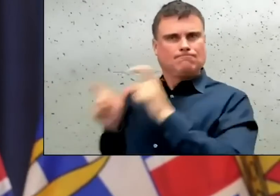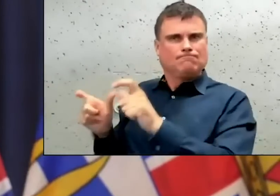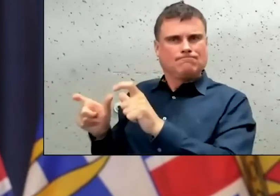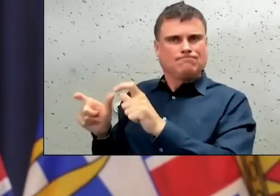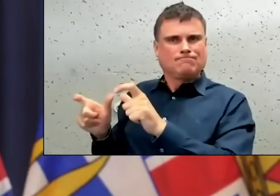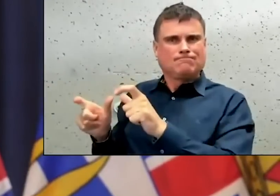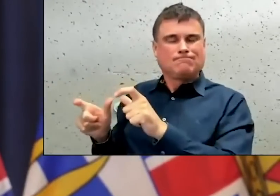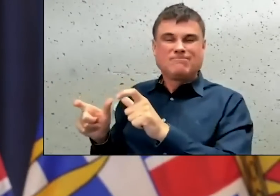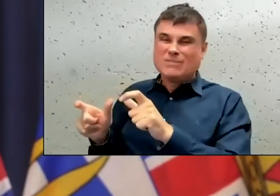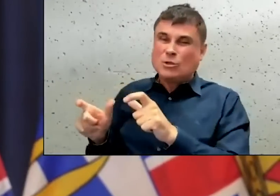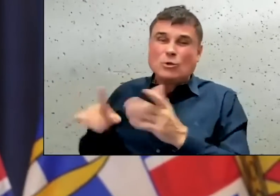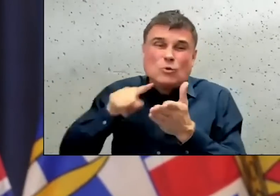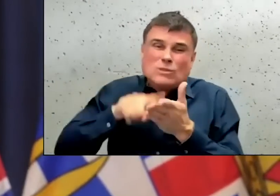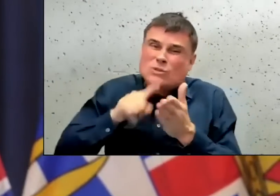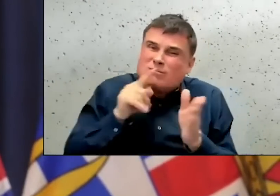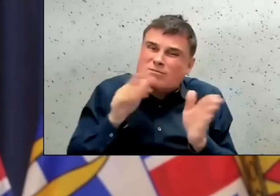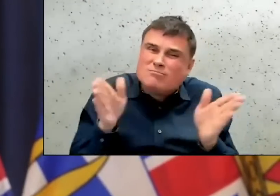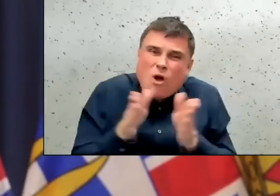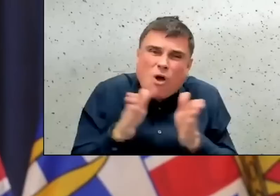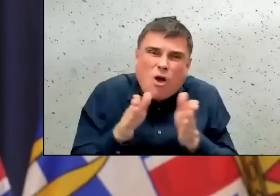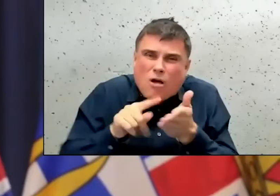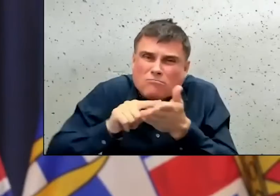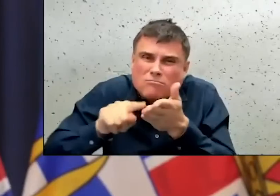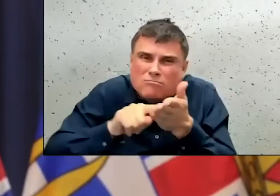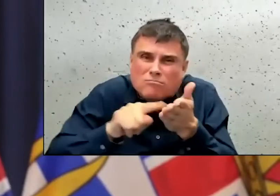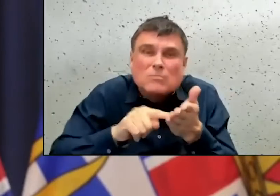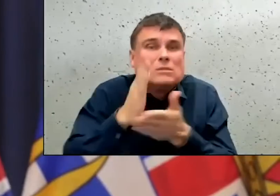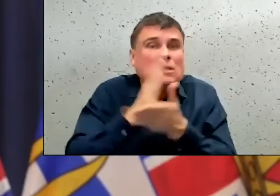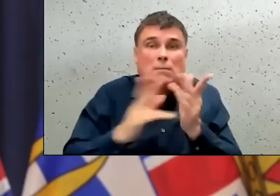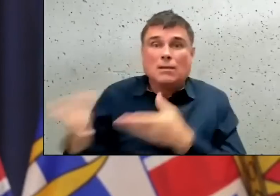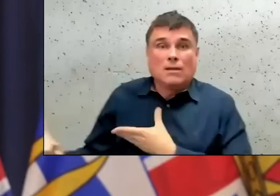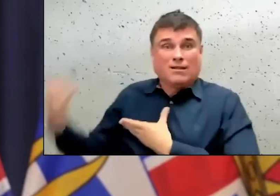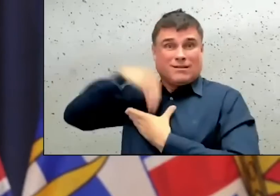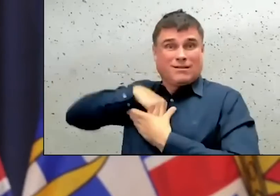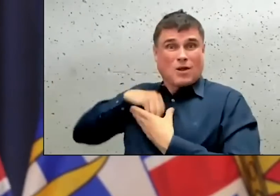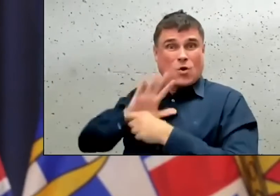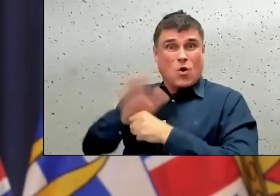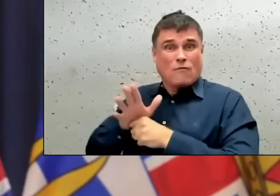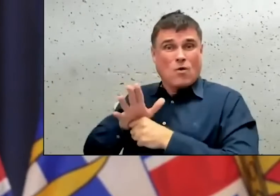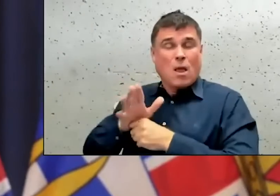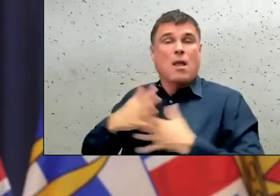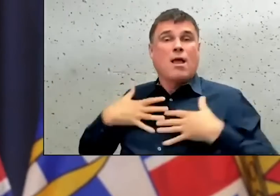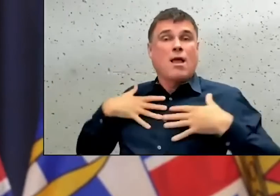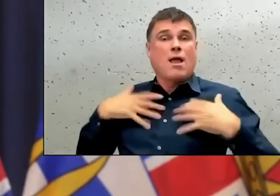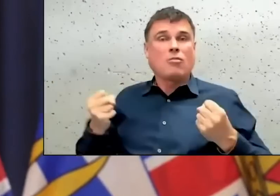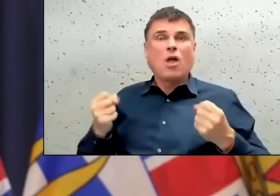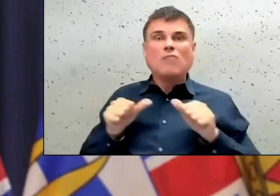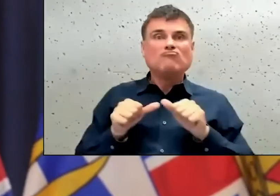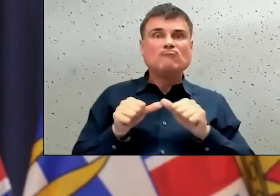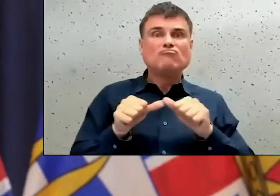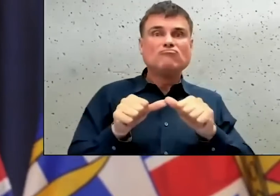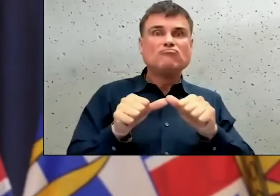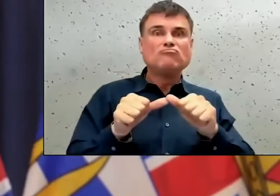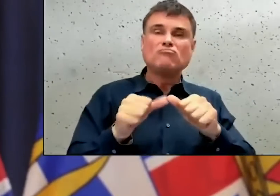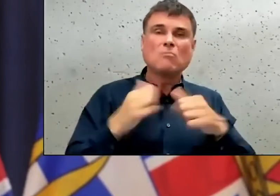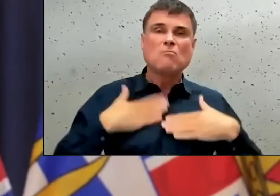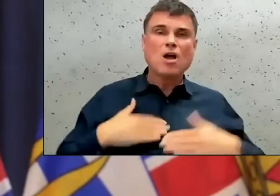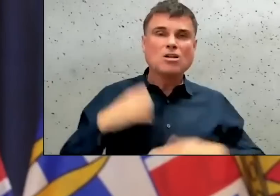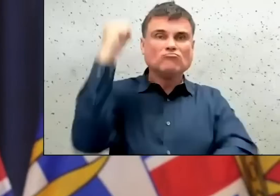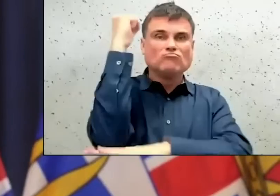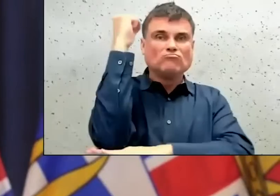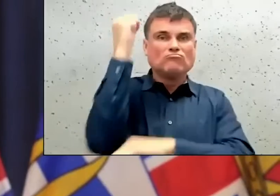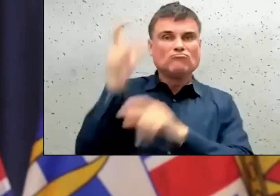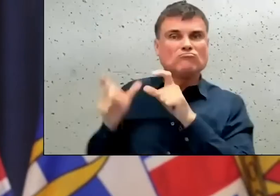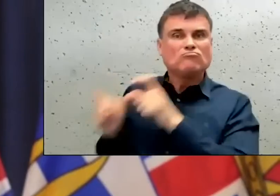protection post-infection. However, it's impossible to prove how strong and how long